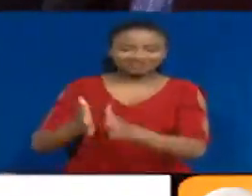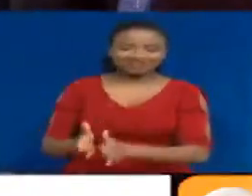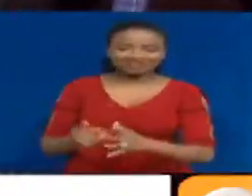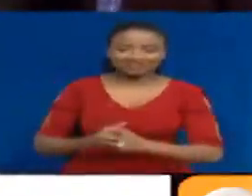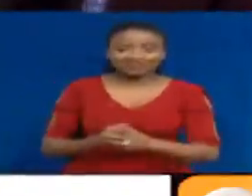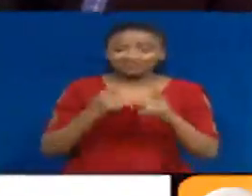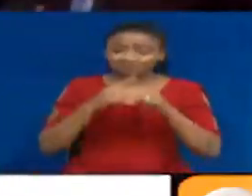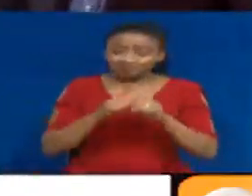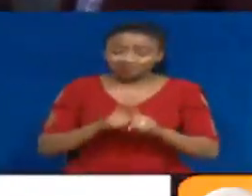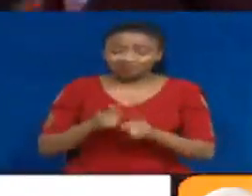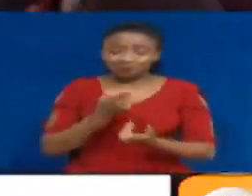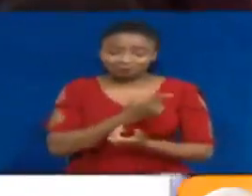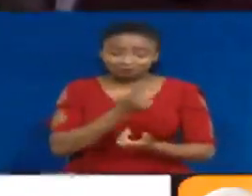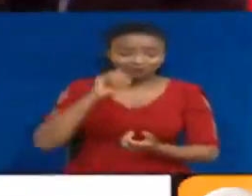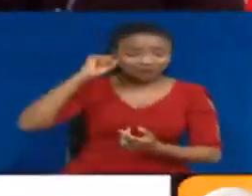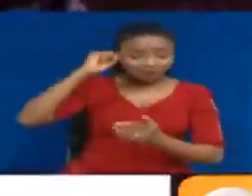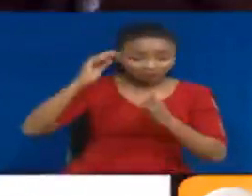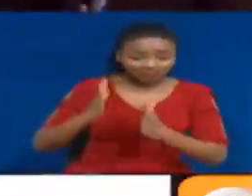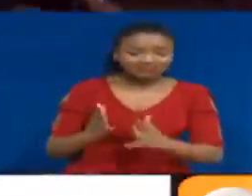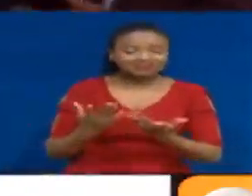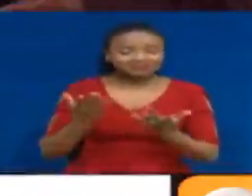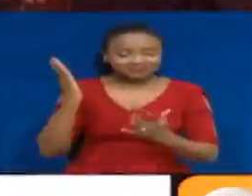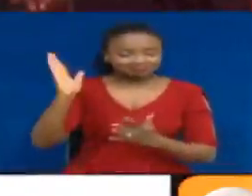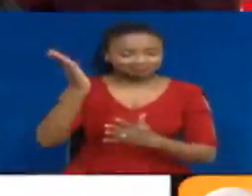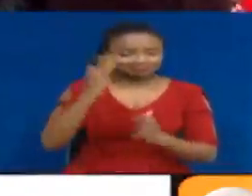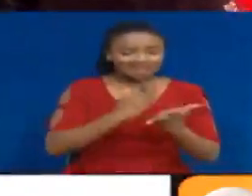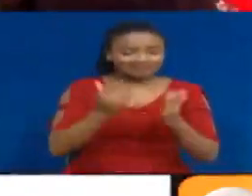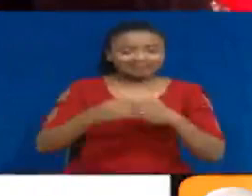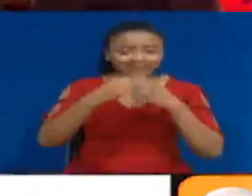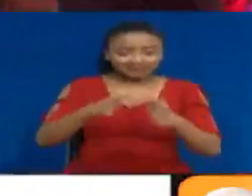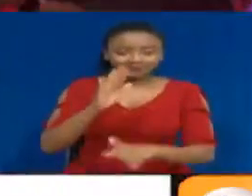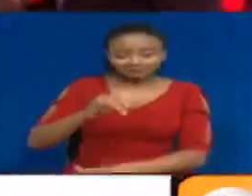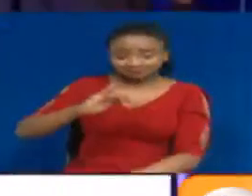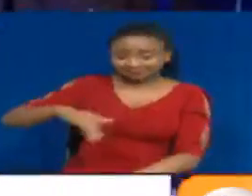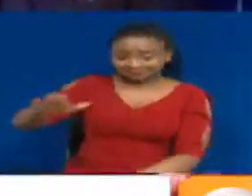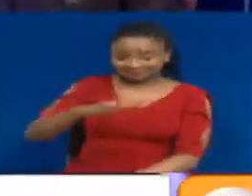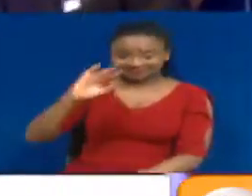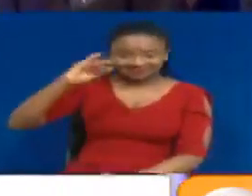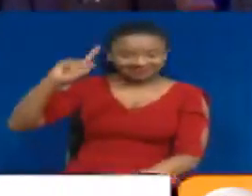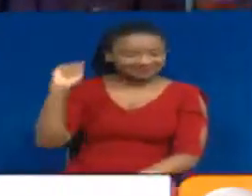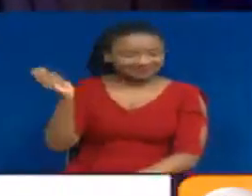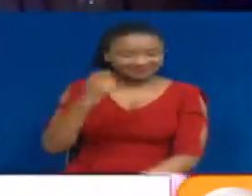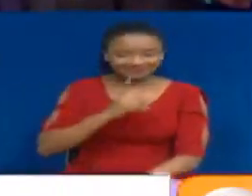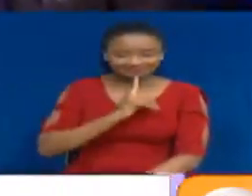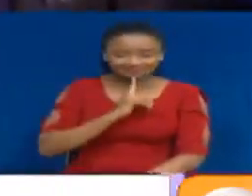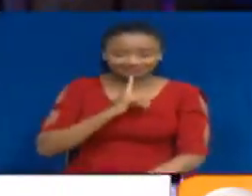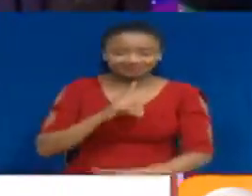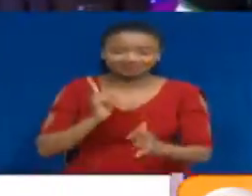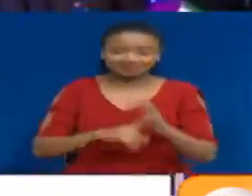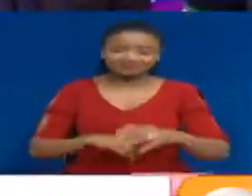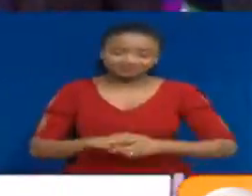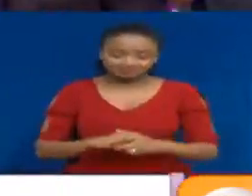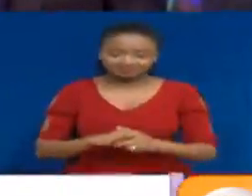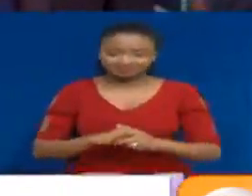But the politicians' tunes too rang loud, a section of leaders from the Mount Kenya region casting their lot with Odinga in